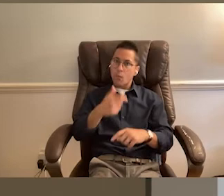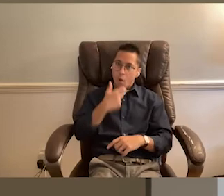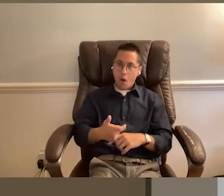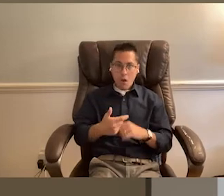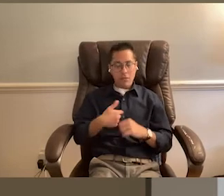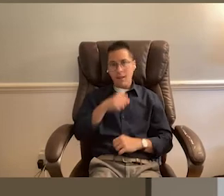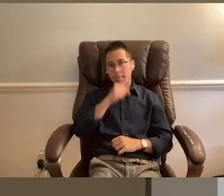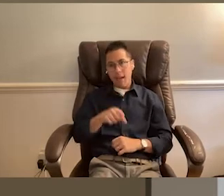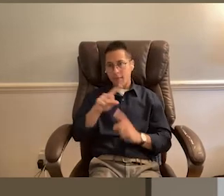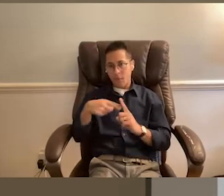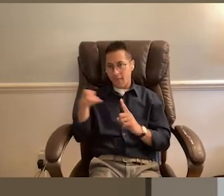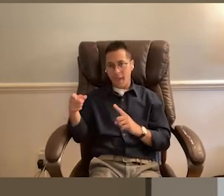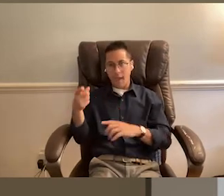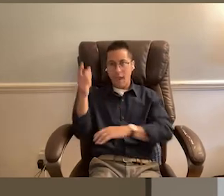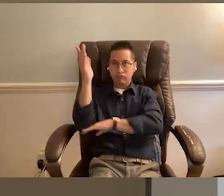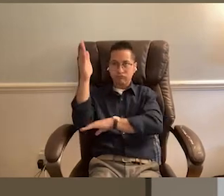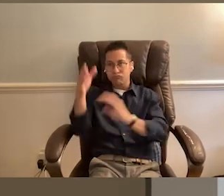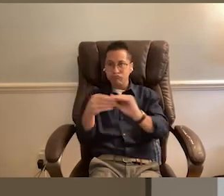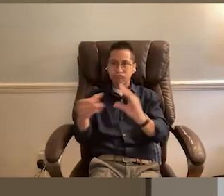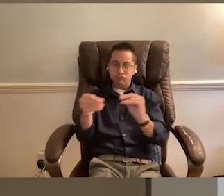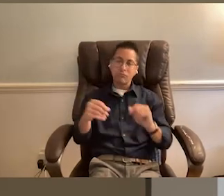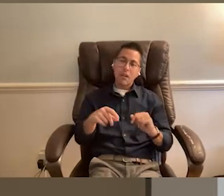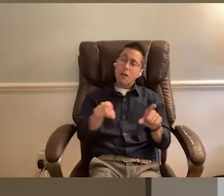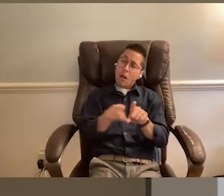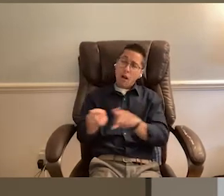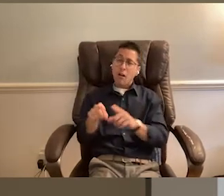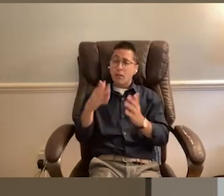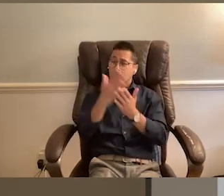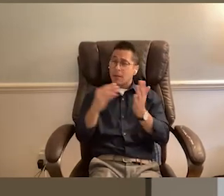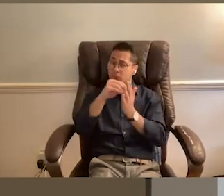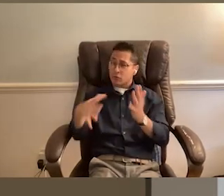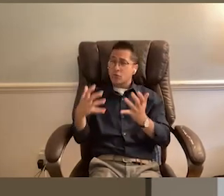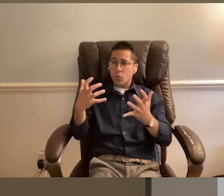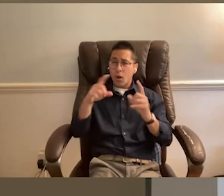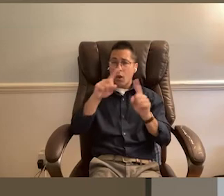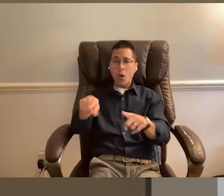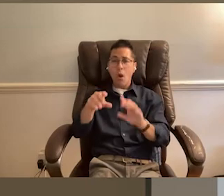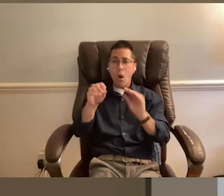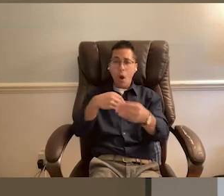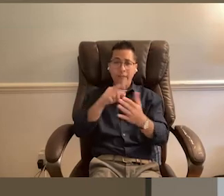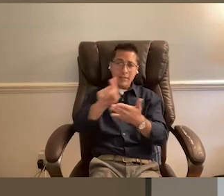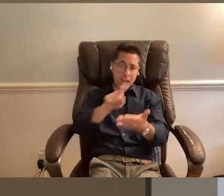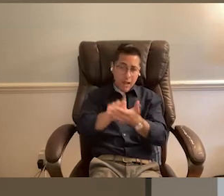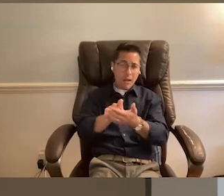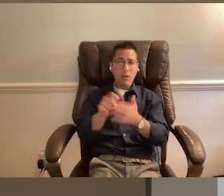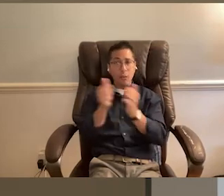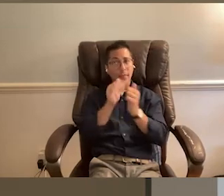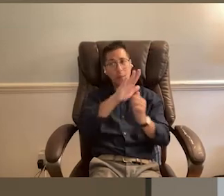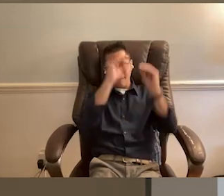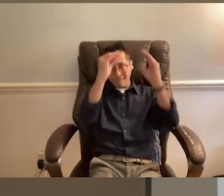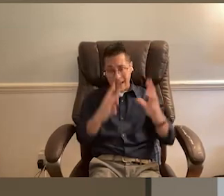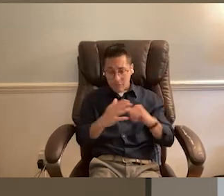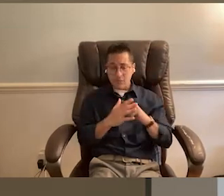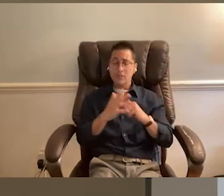students don't have to, but they can try if they want to. Taking notes. That's something I always like to have our students practice,